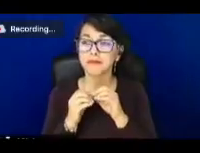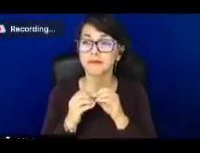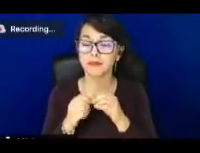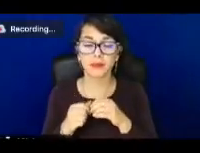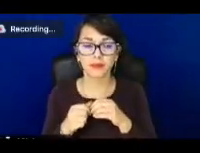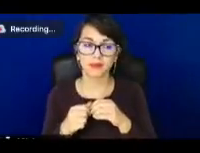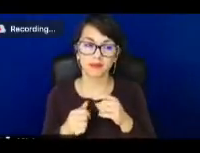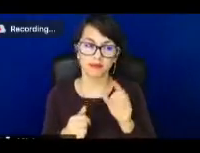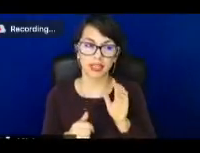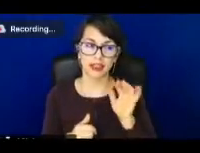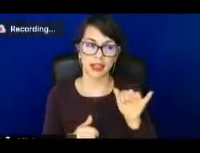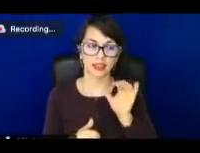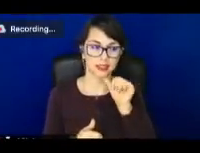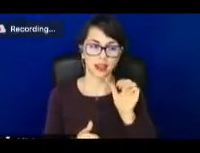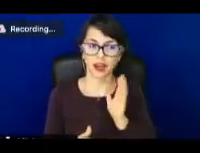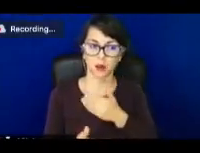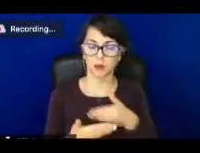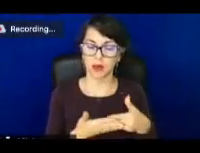Okay.